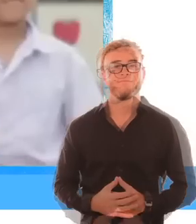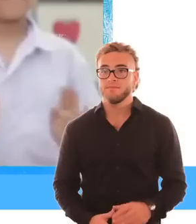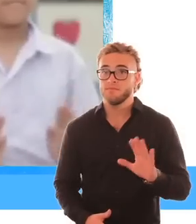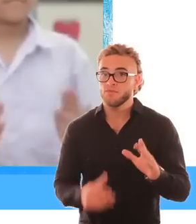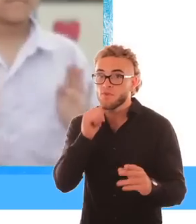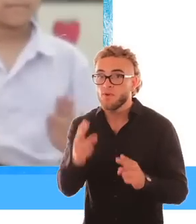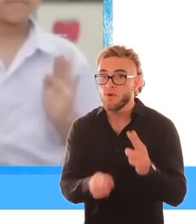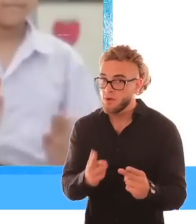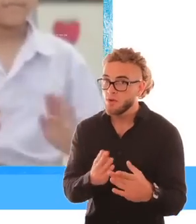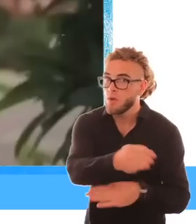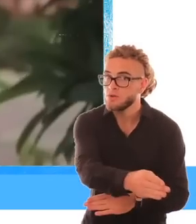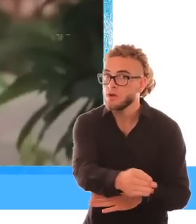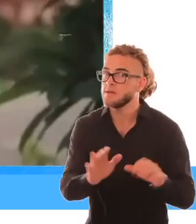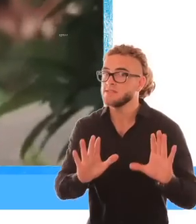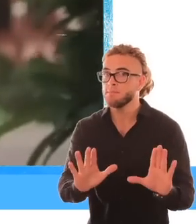material.